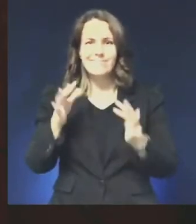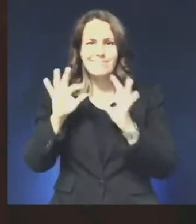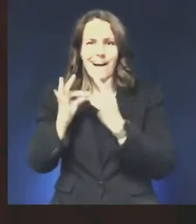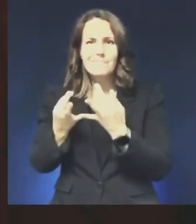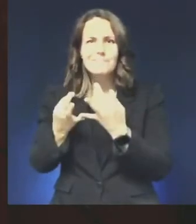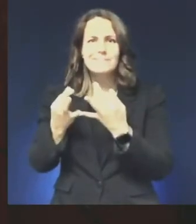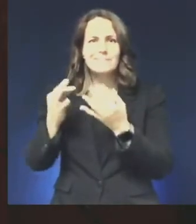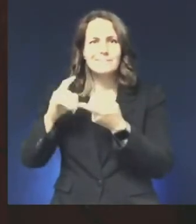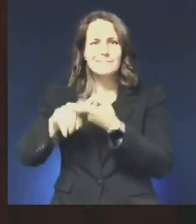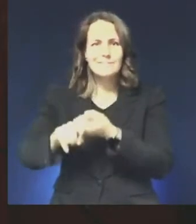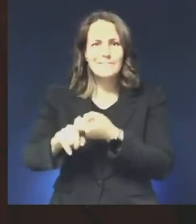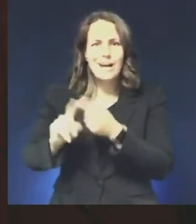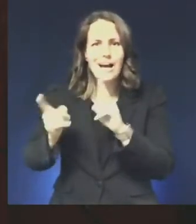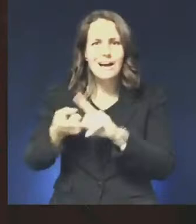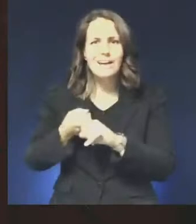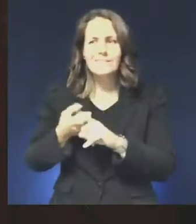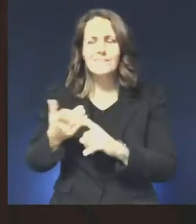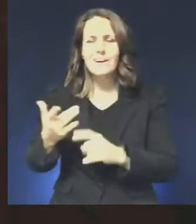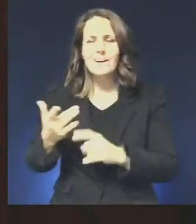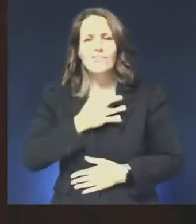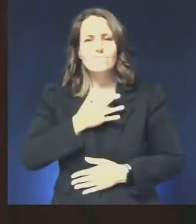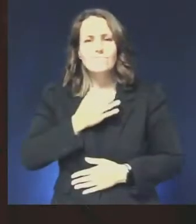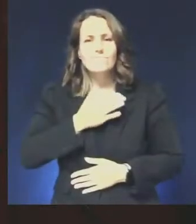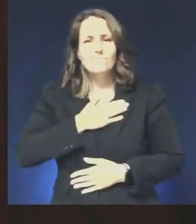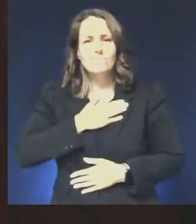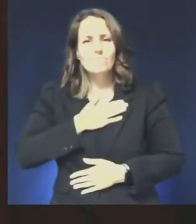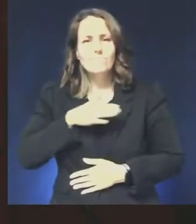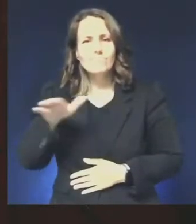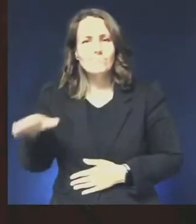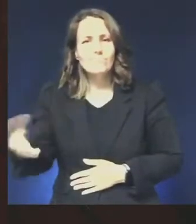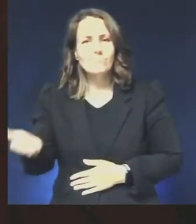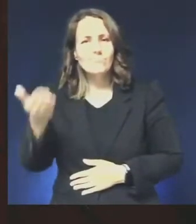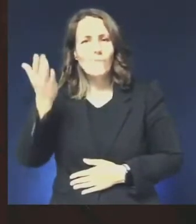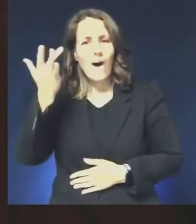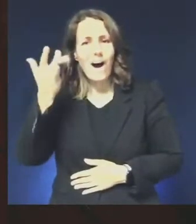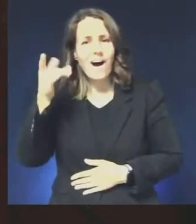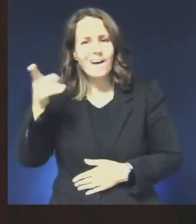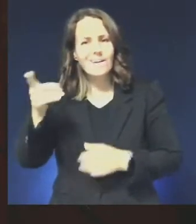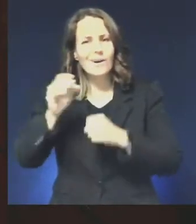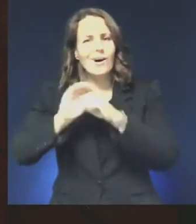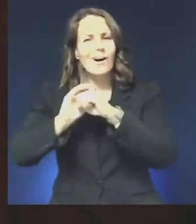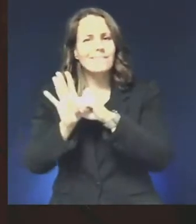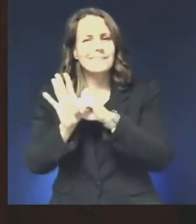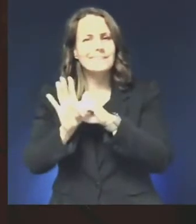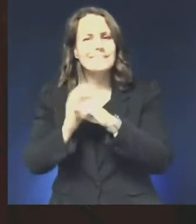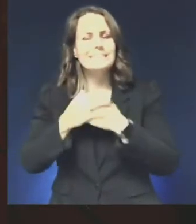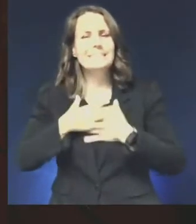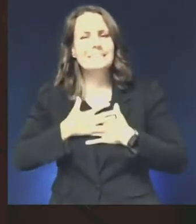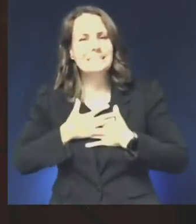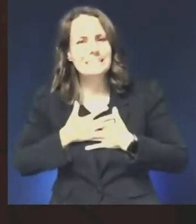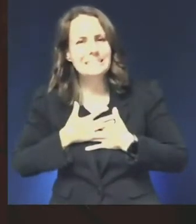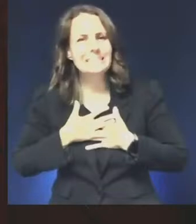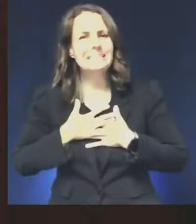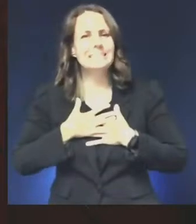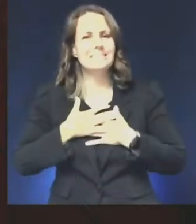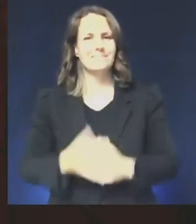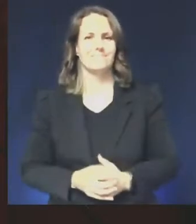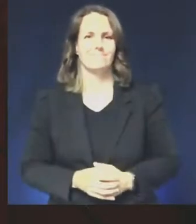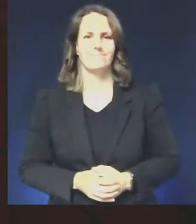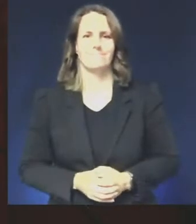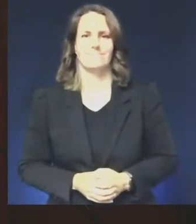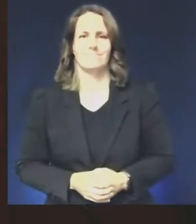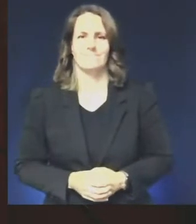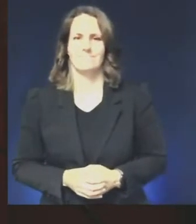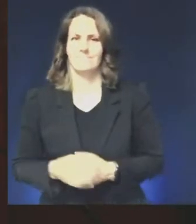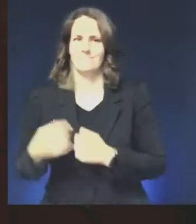pandemic. Over the last 18 months, we have been committed to keeping you well informed so you can make safe